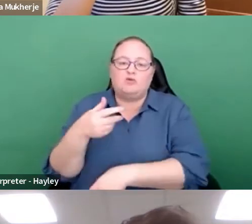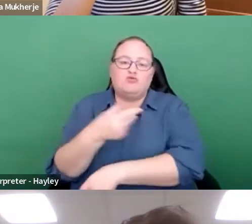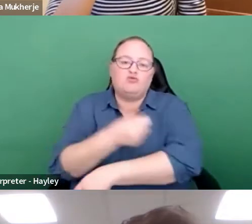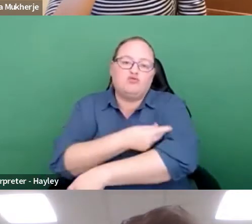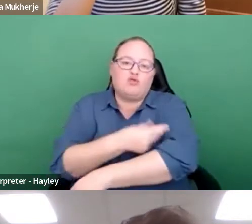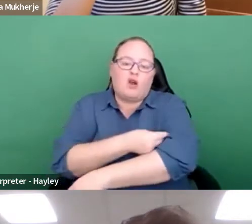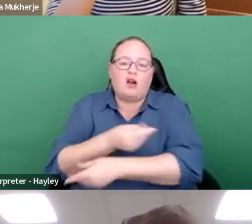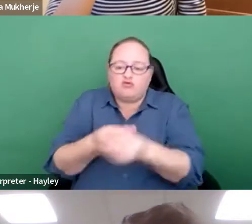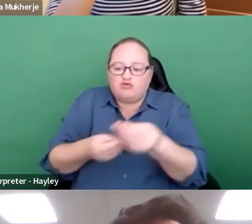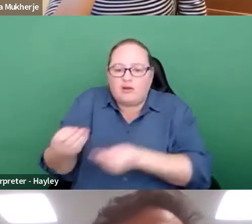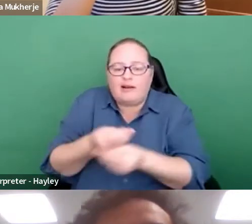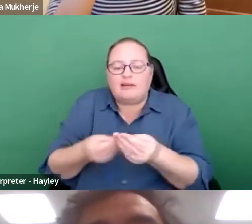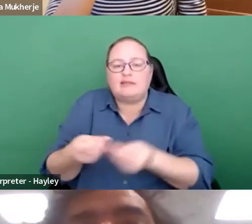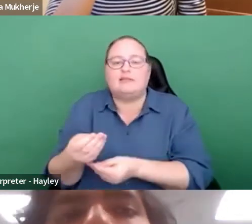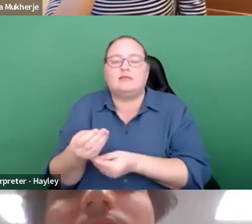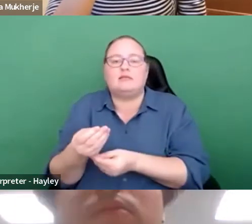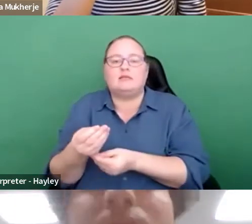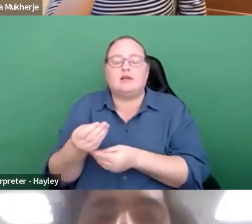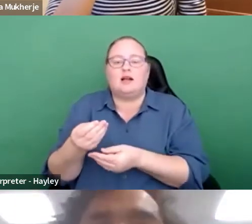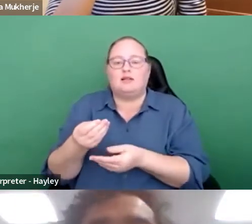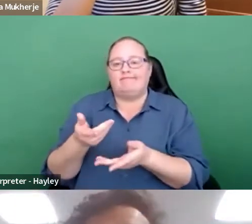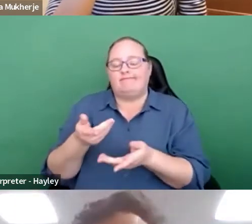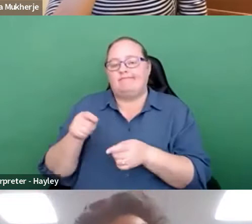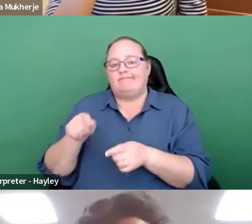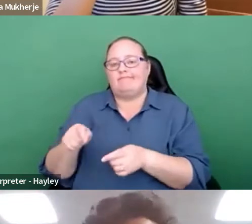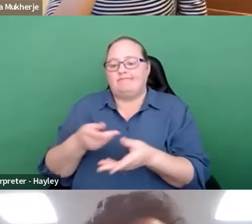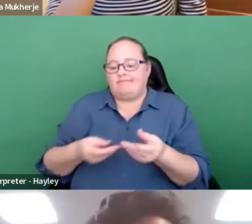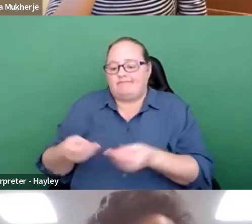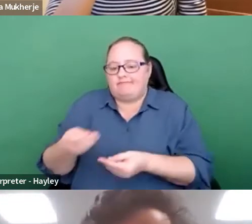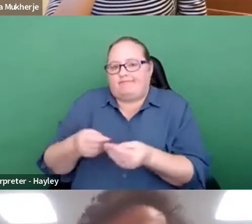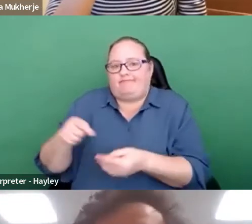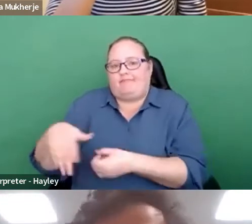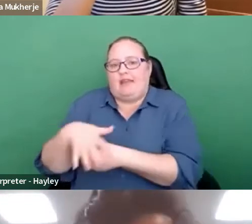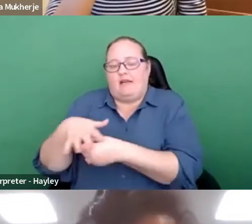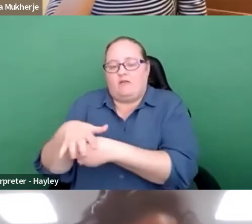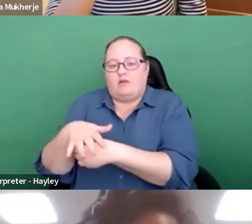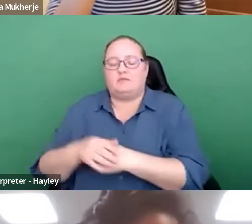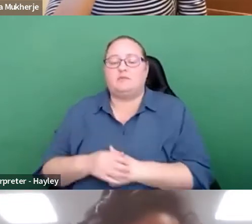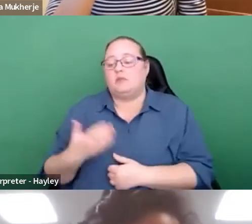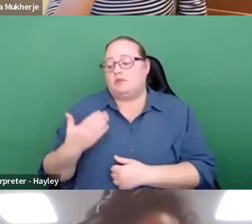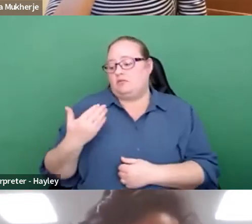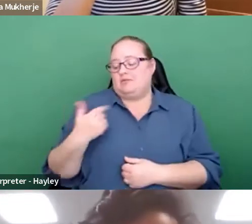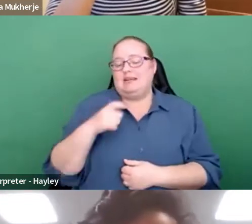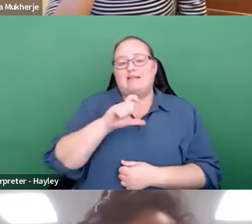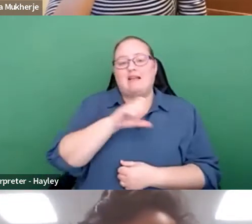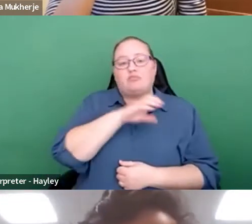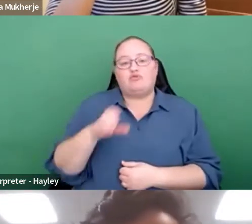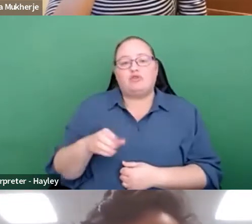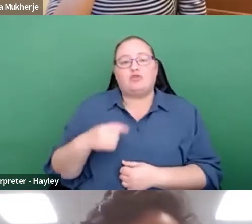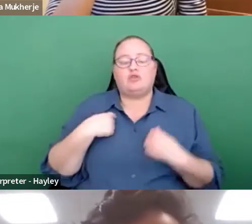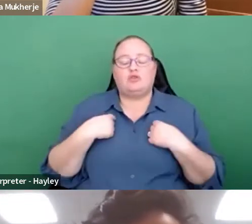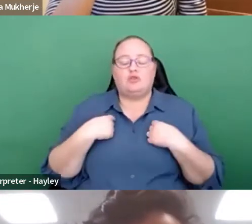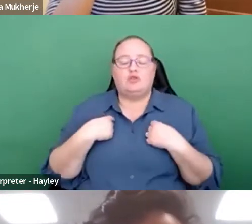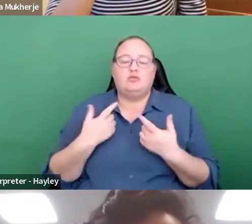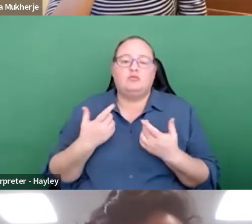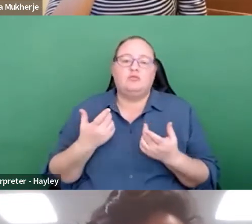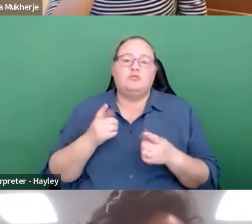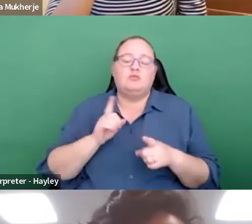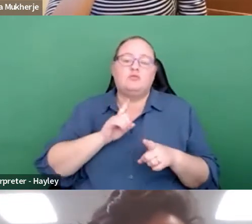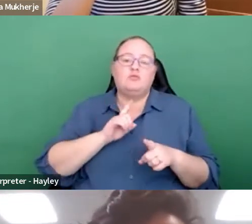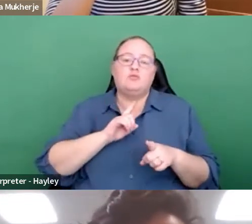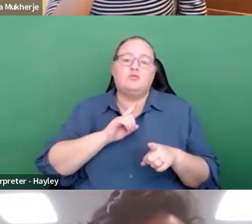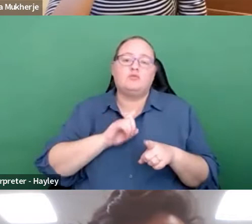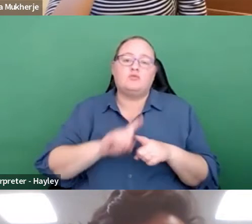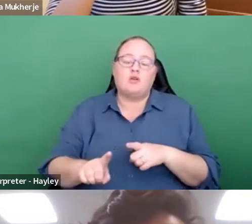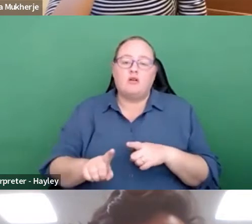generally, and trade more generally. And then more recently in Cambridge. I try and spend significant amounts of